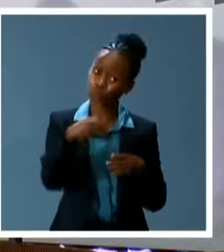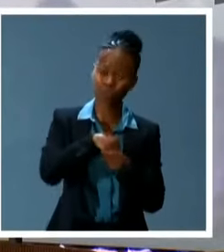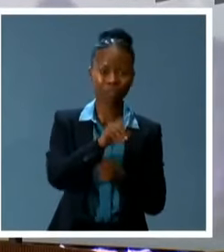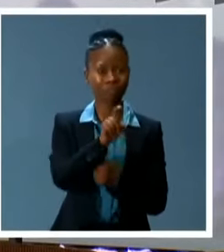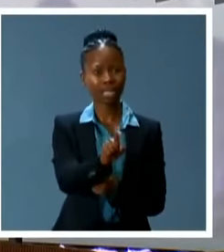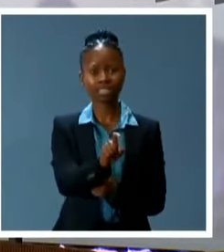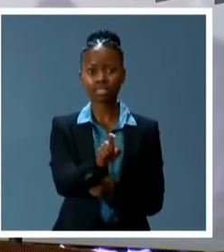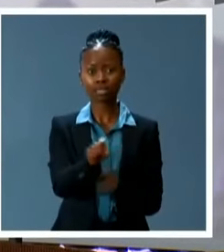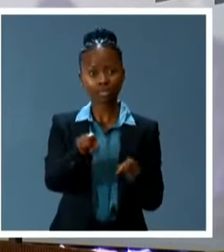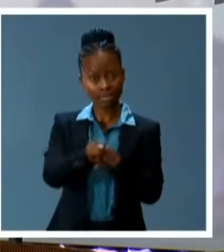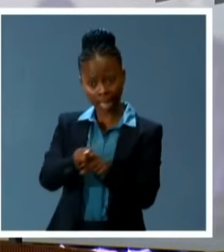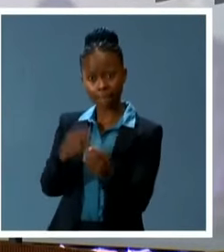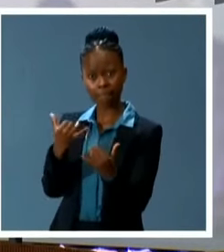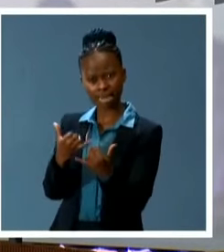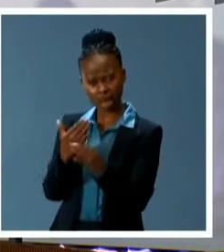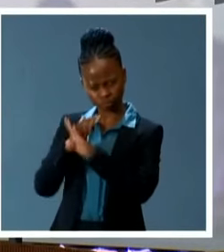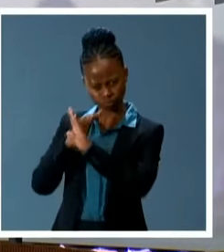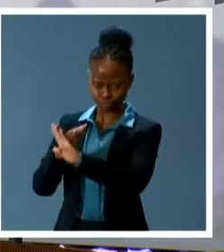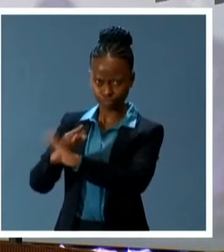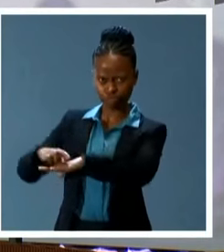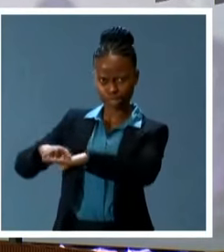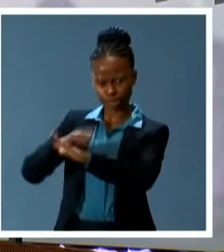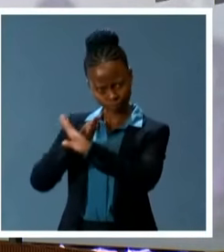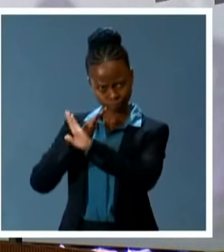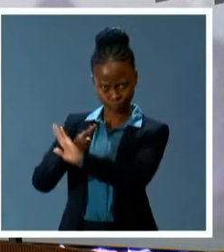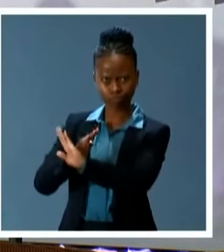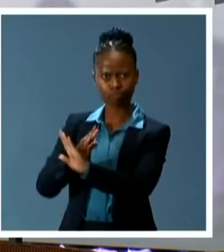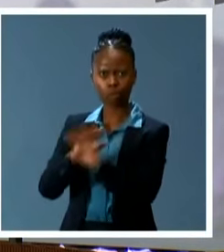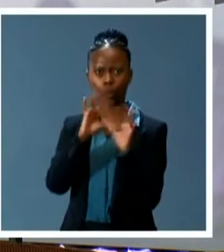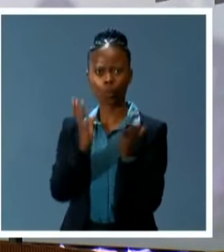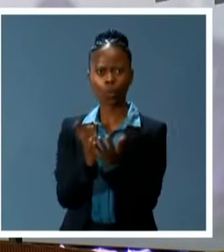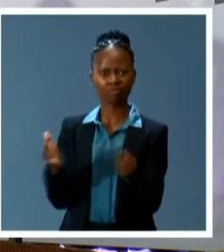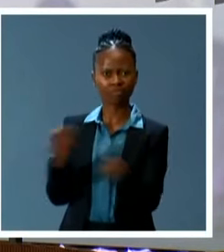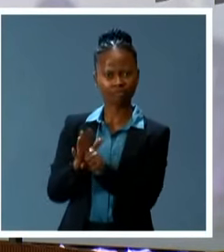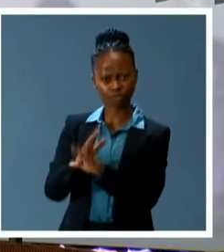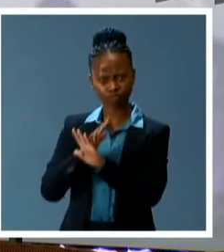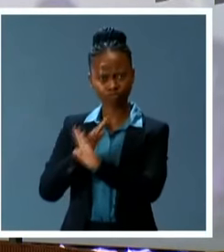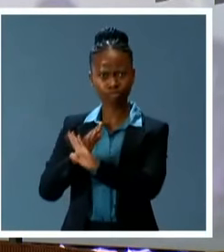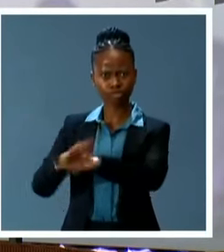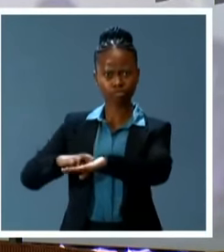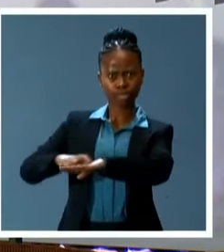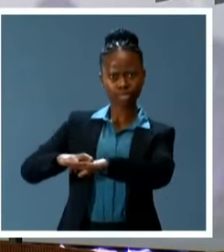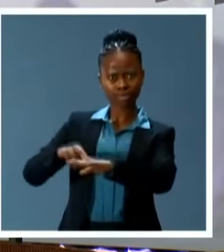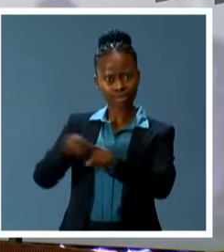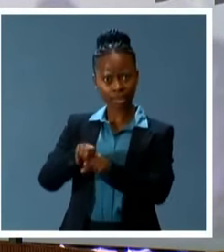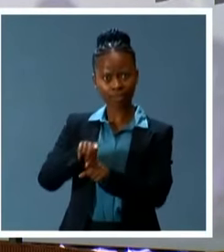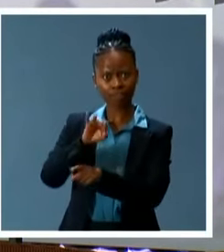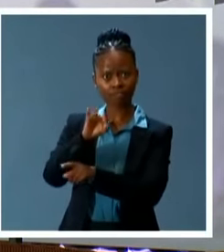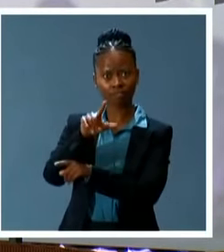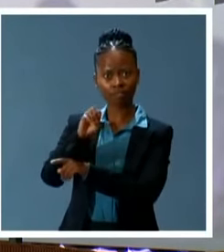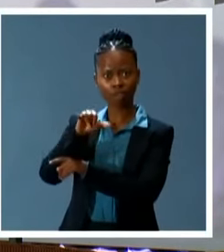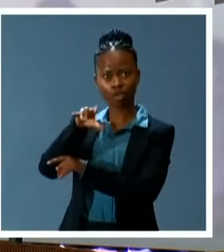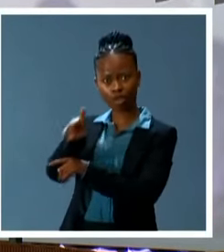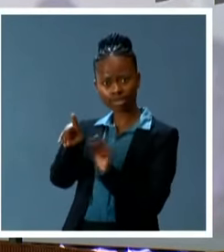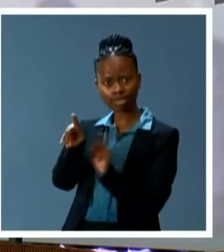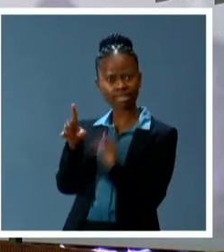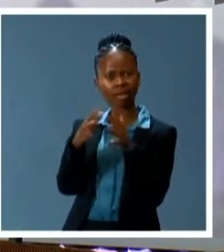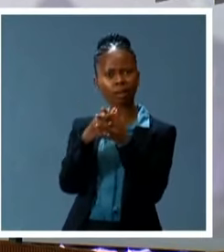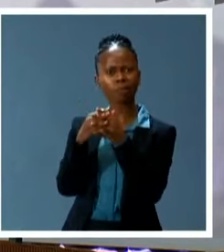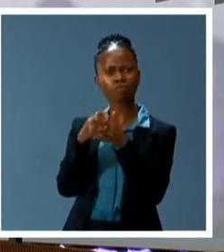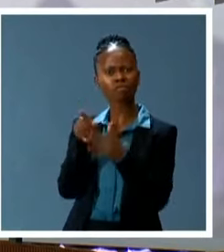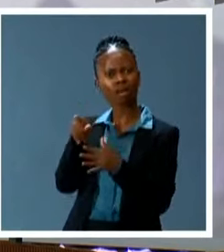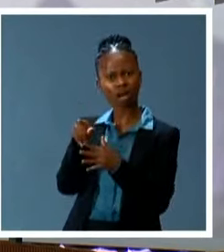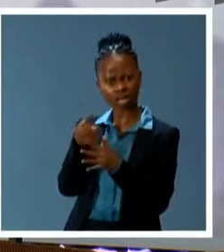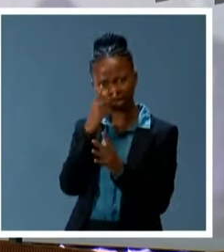fantastic anti-racist movement all over the world after the dramatic killing that we have witnessed